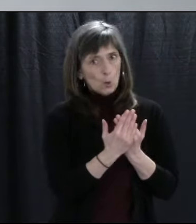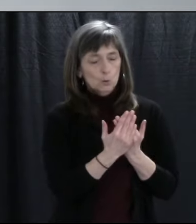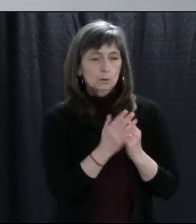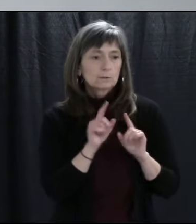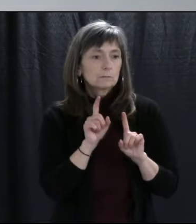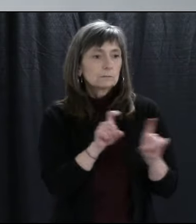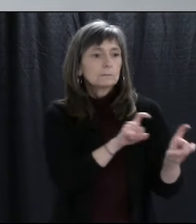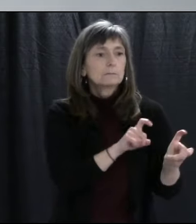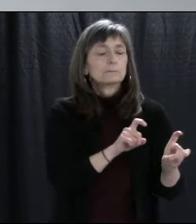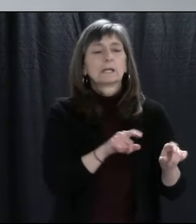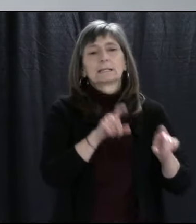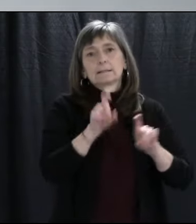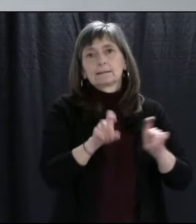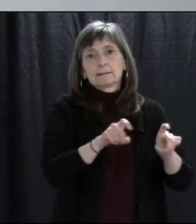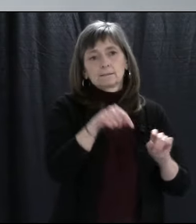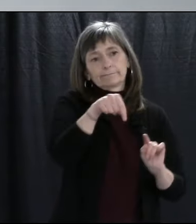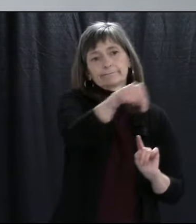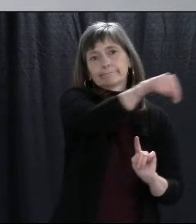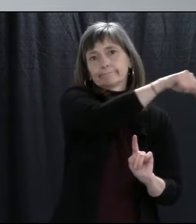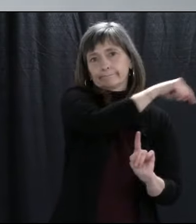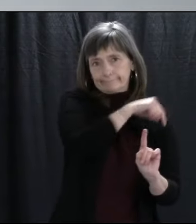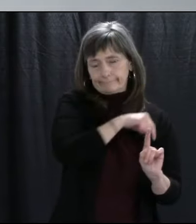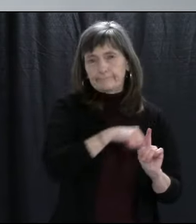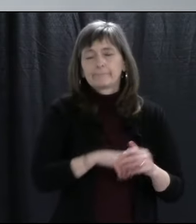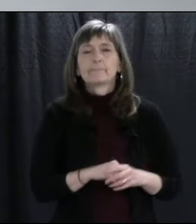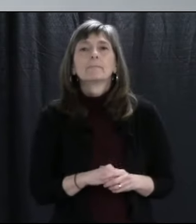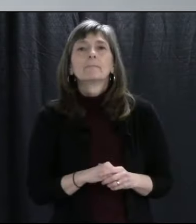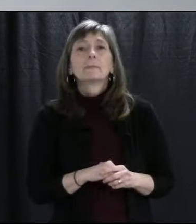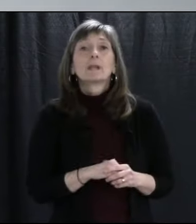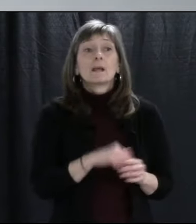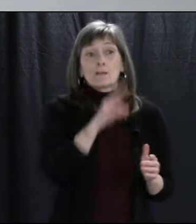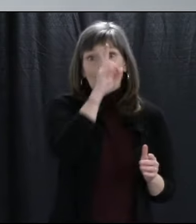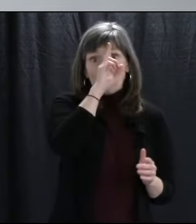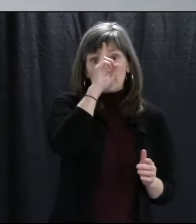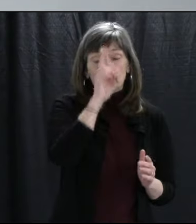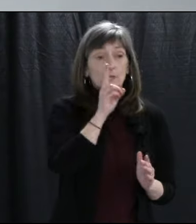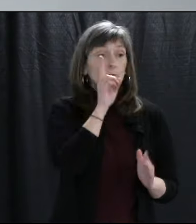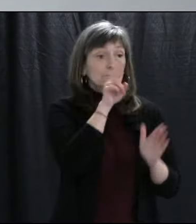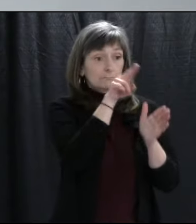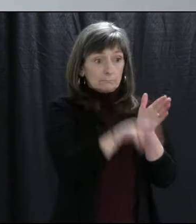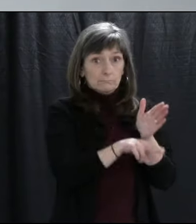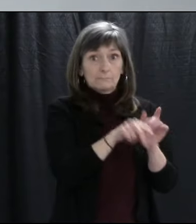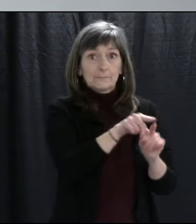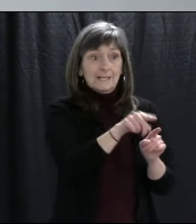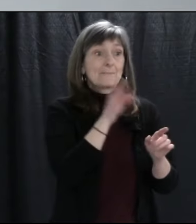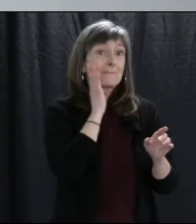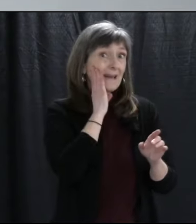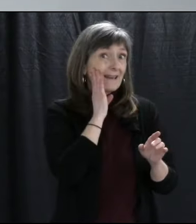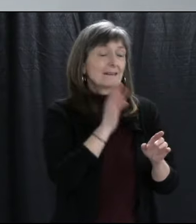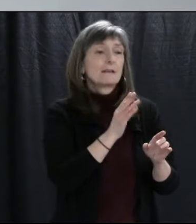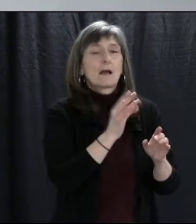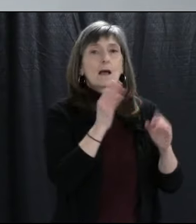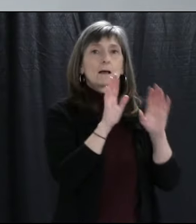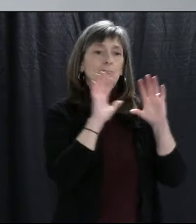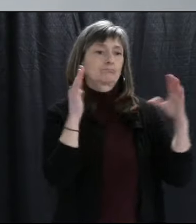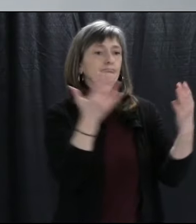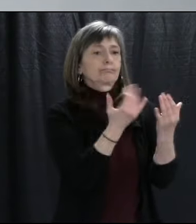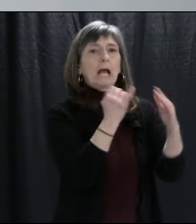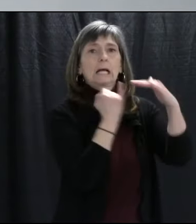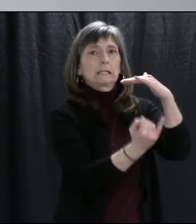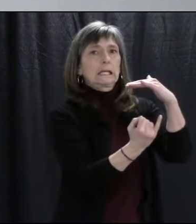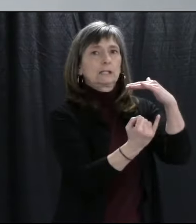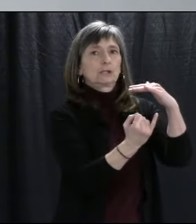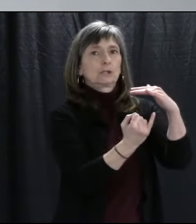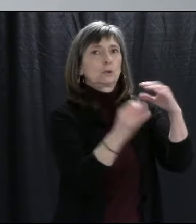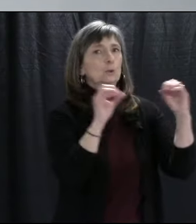followed up by public health. The affected patient is in hospital in isolation with all the appropriate precautions in place. This